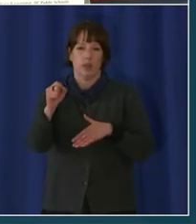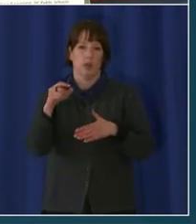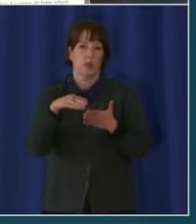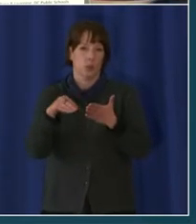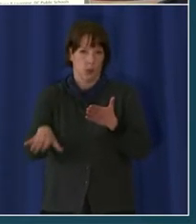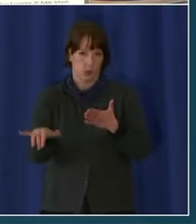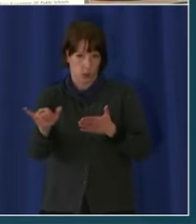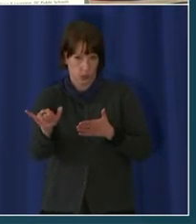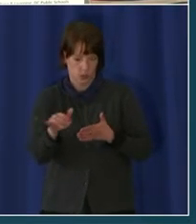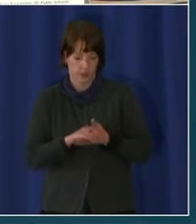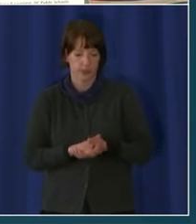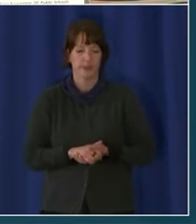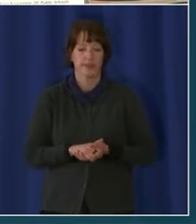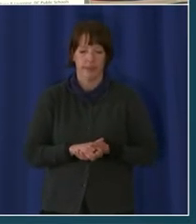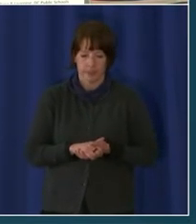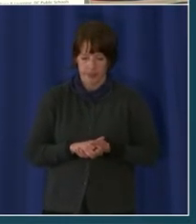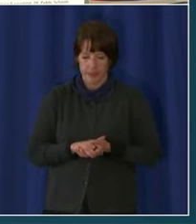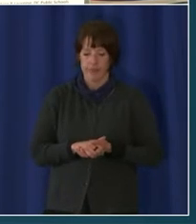well.